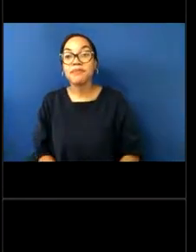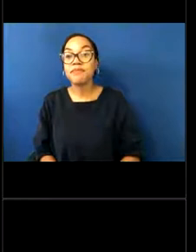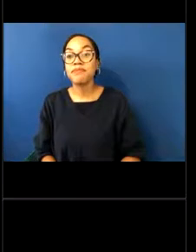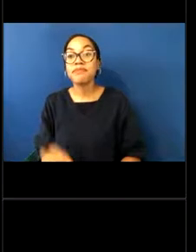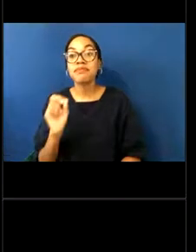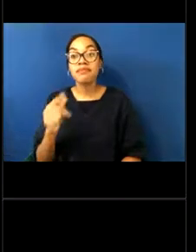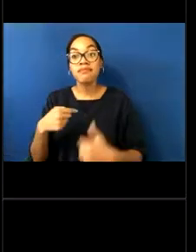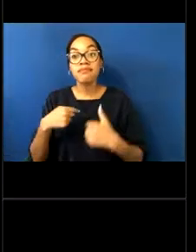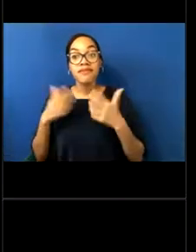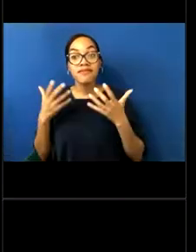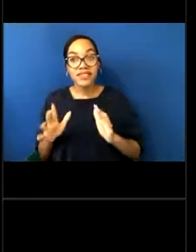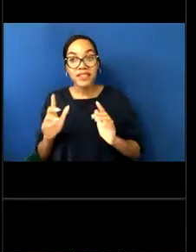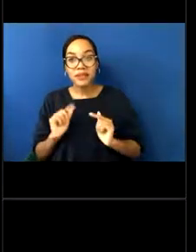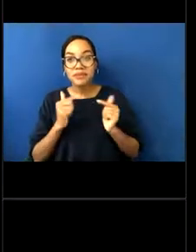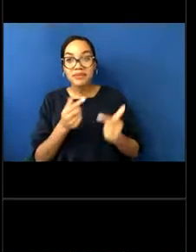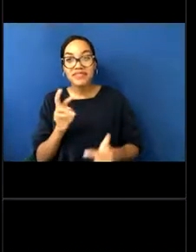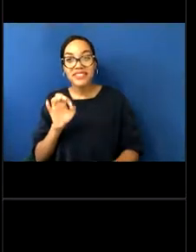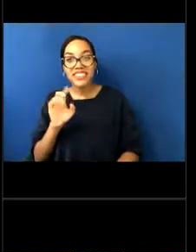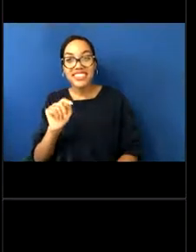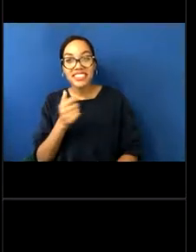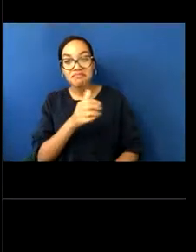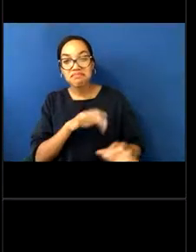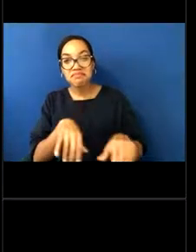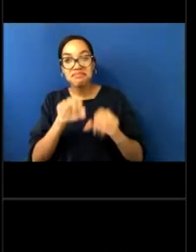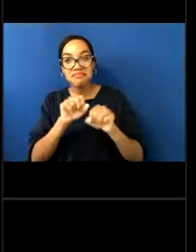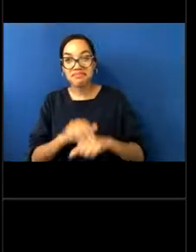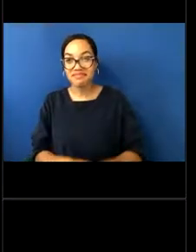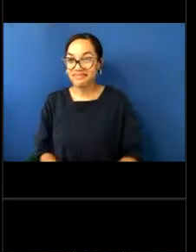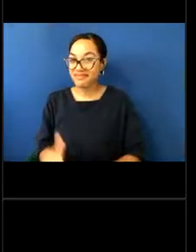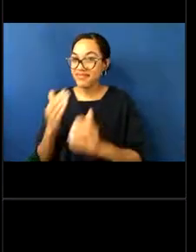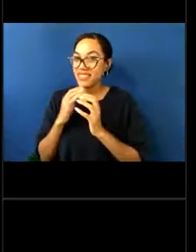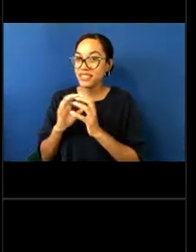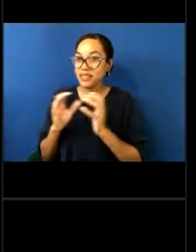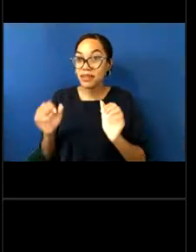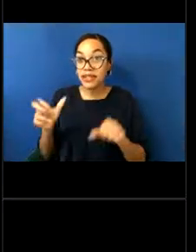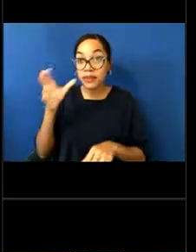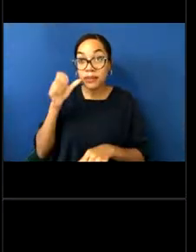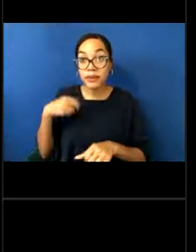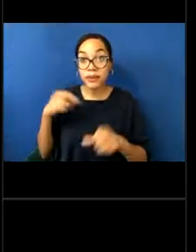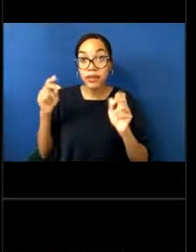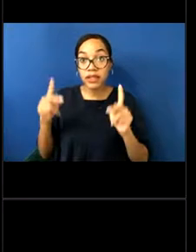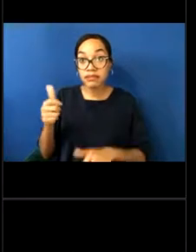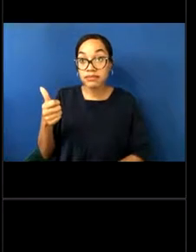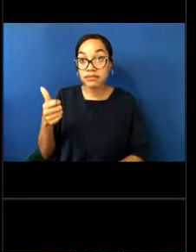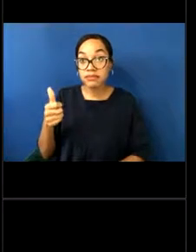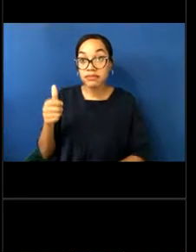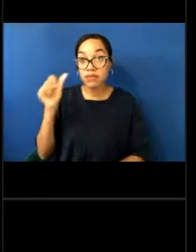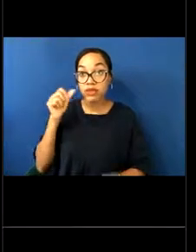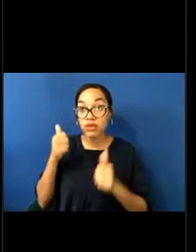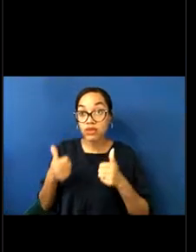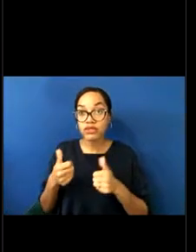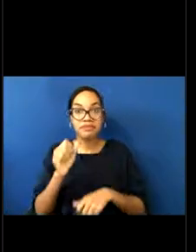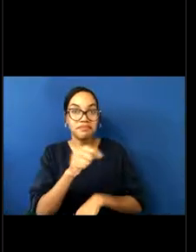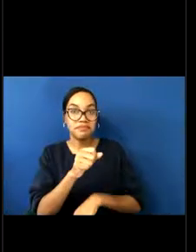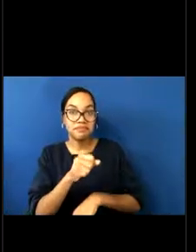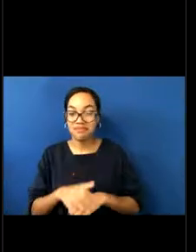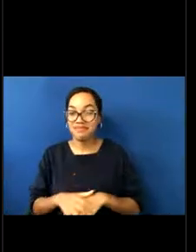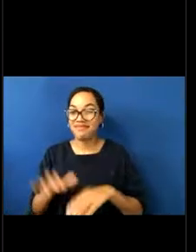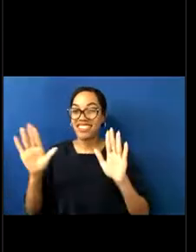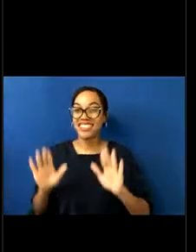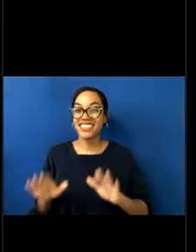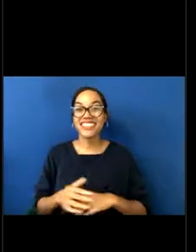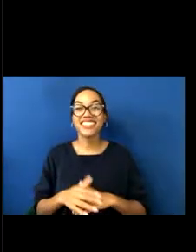So I will turn it over to Vincent. Take it away. Thank you very much. Can you hear me okay still? Audio good? Yes. Excellent. Well, thank